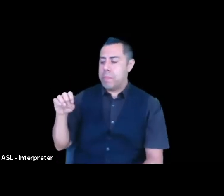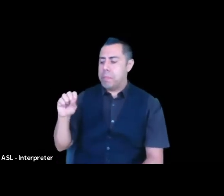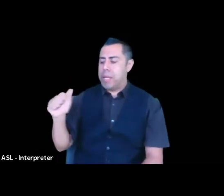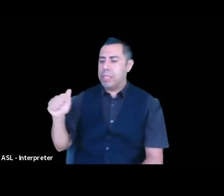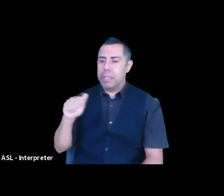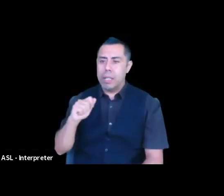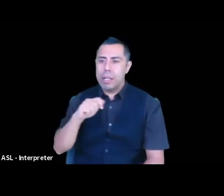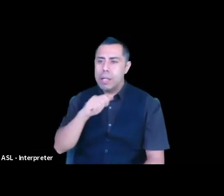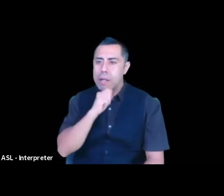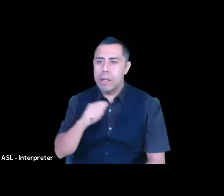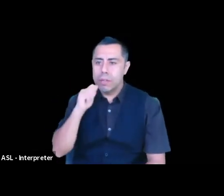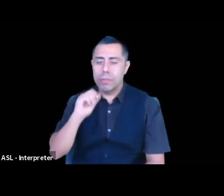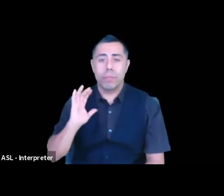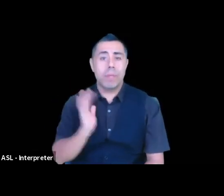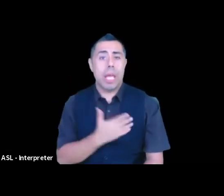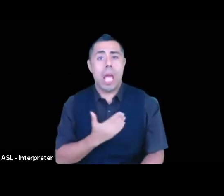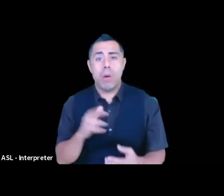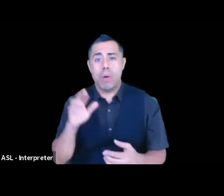Our reservation is